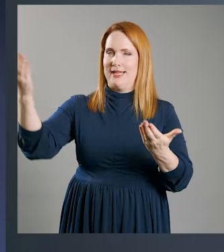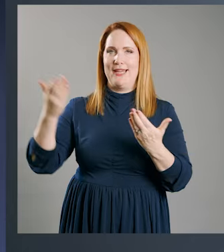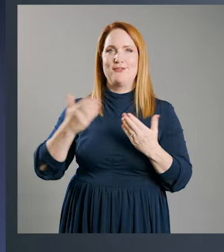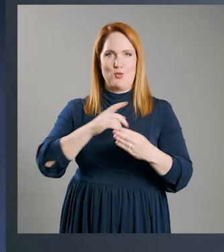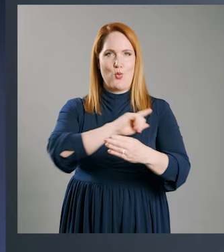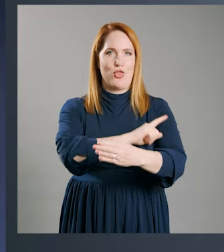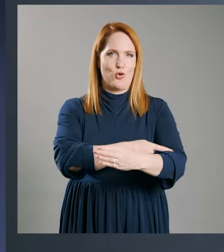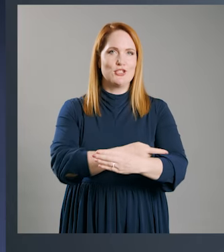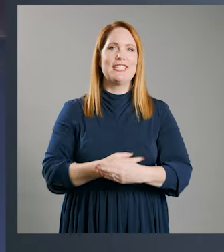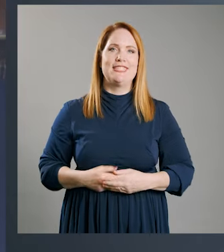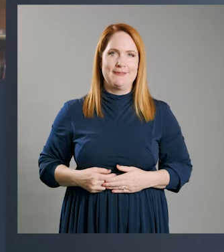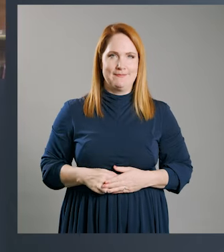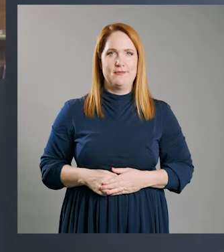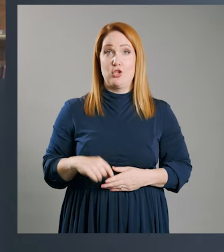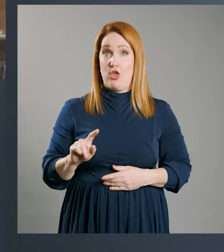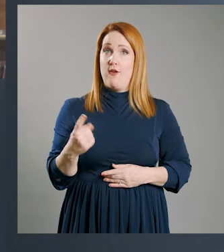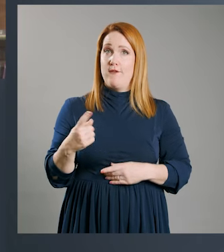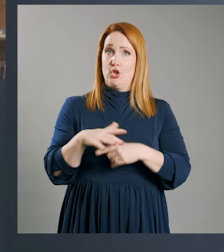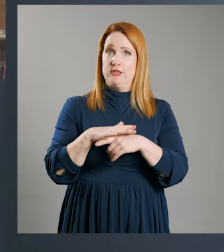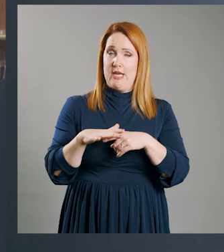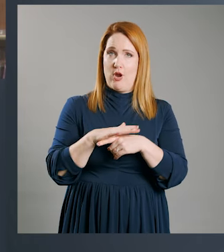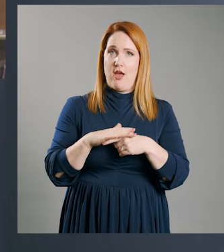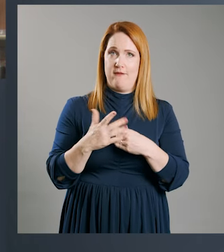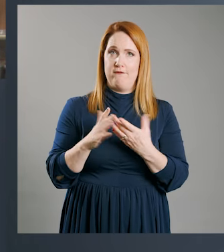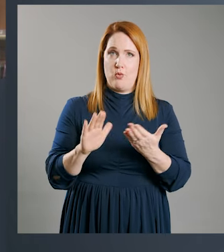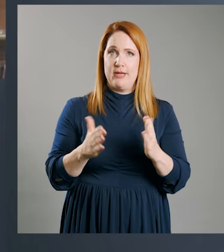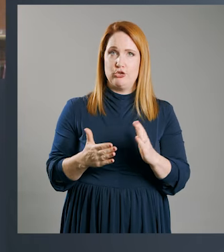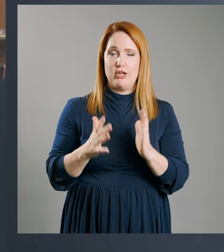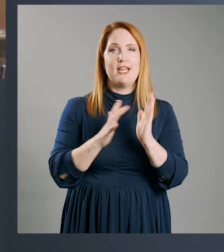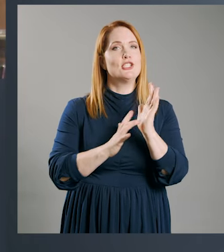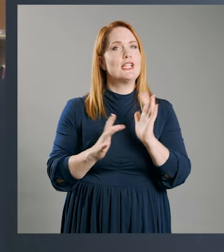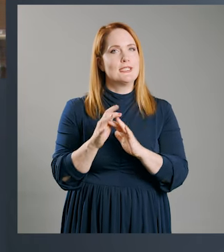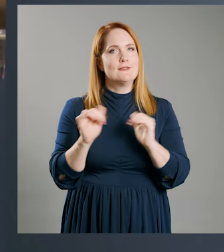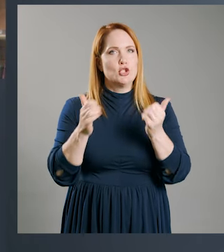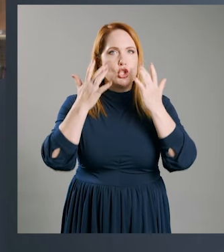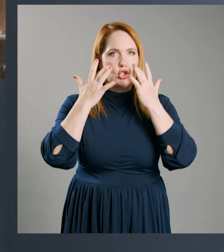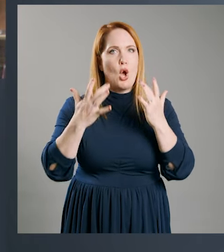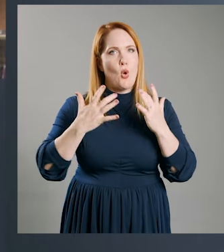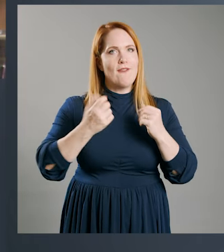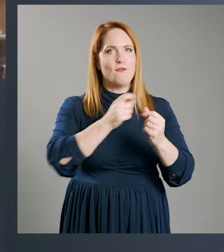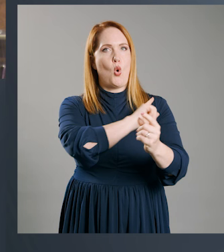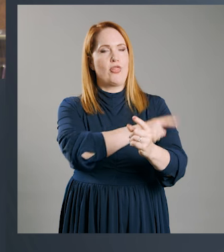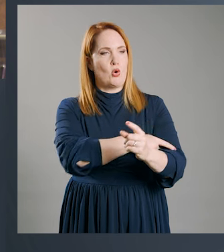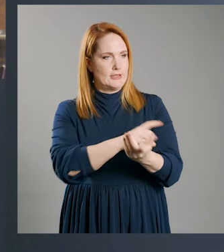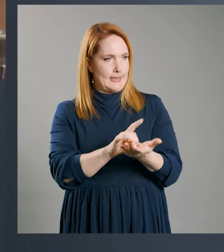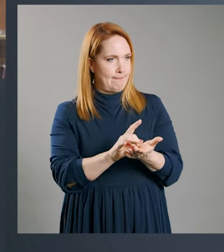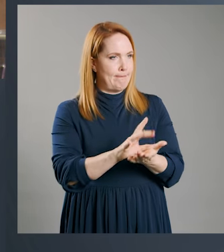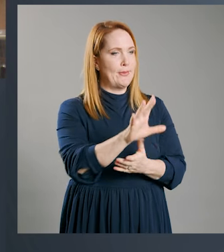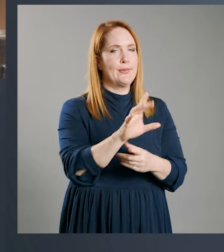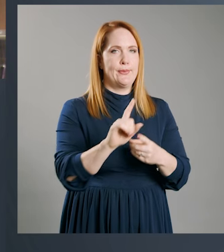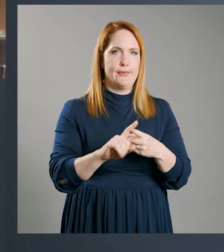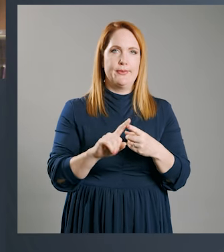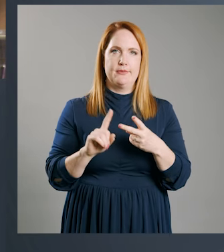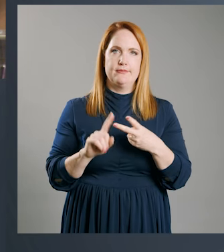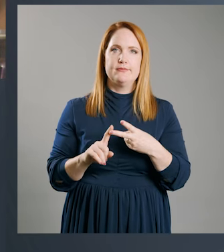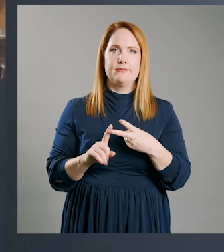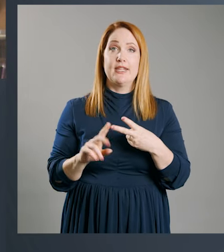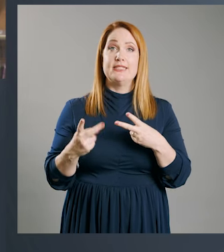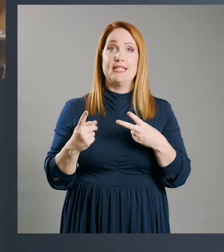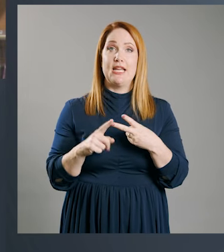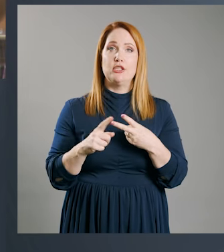get our authority. So that was the first area of ministry that Jesus exercised authority. through the miraculous.